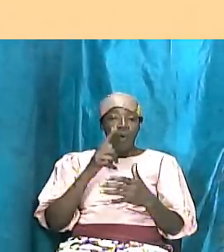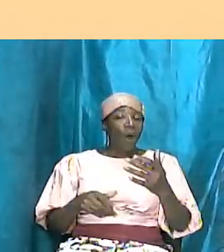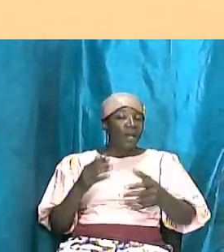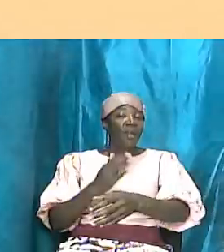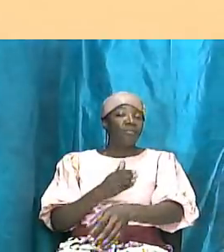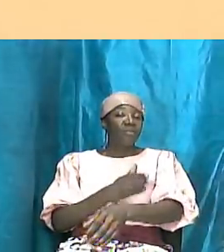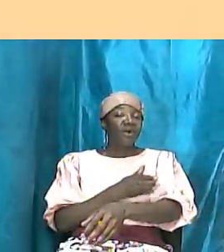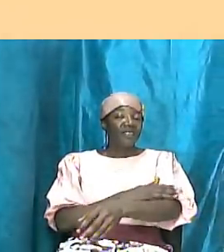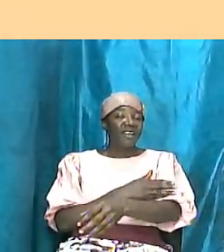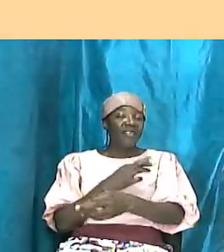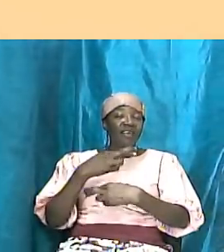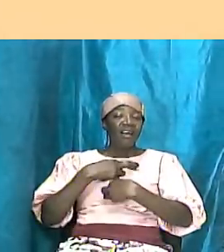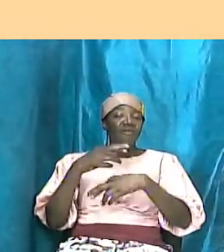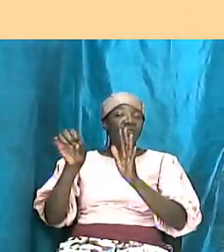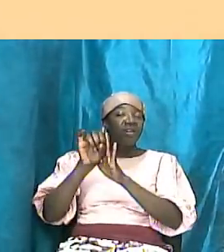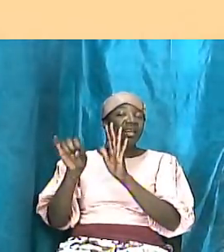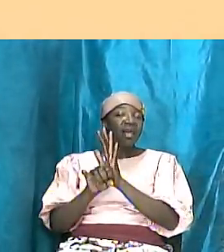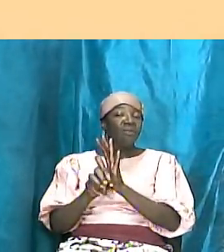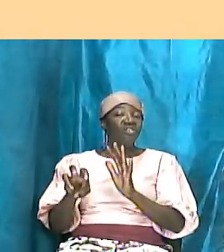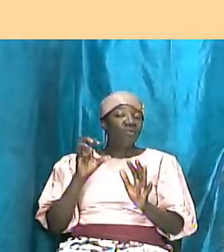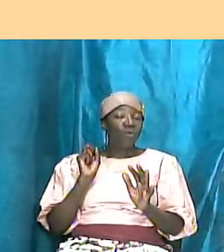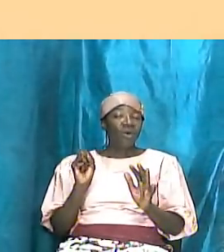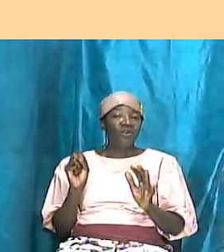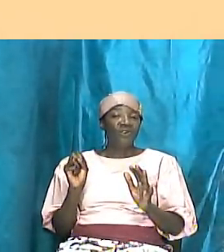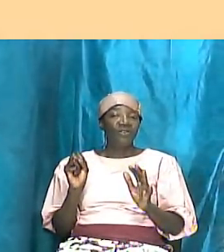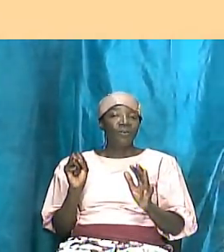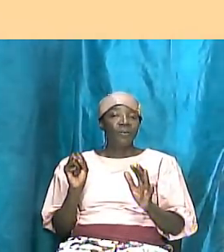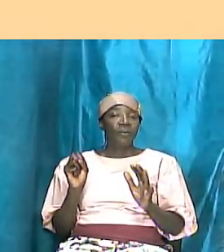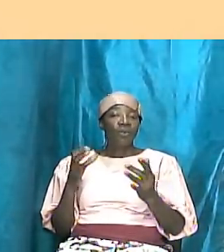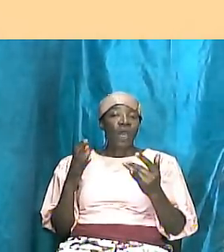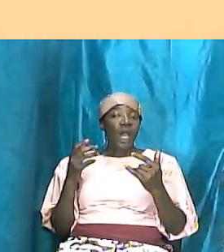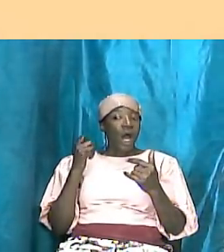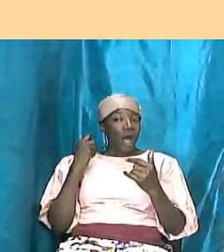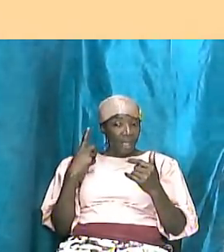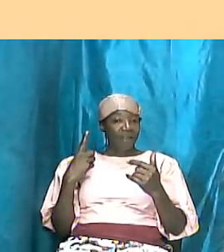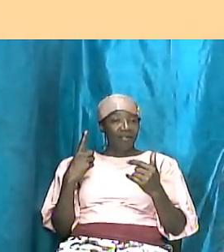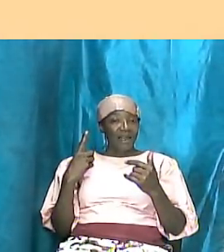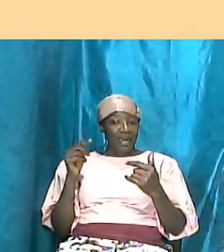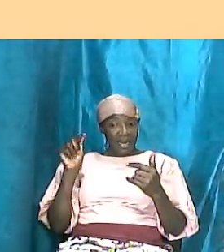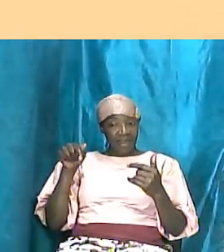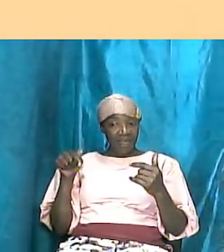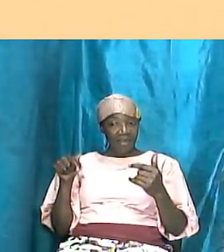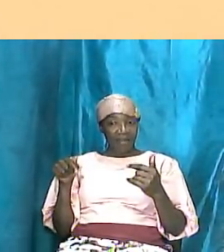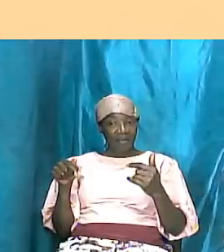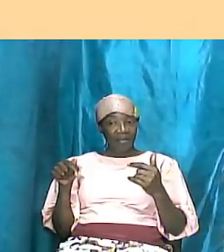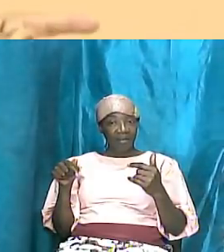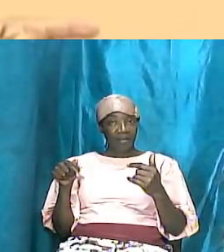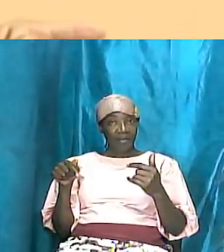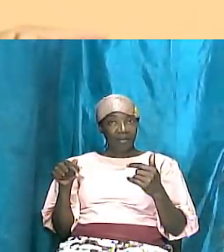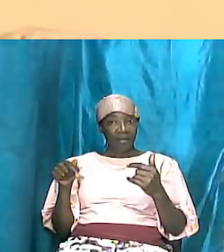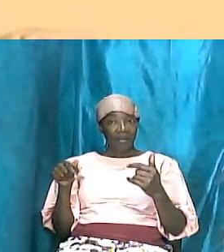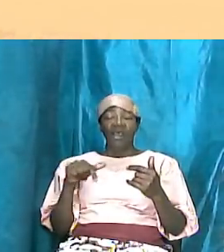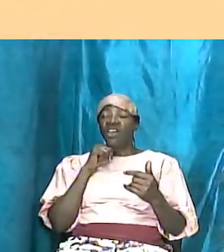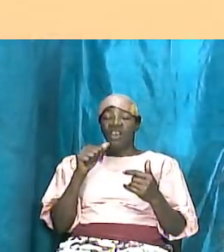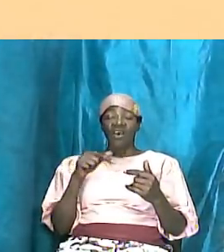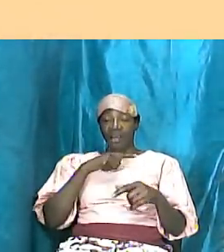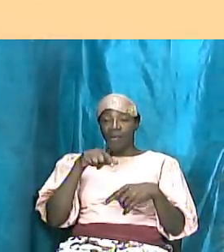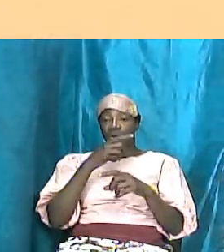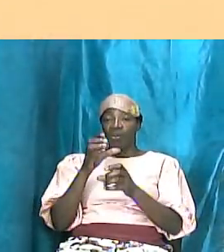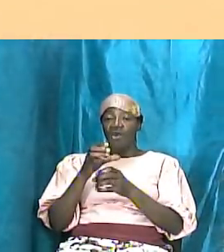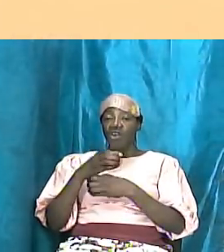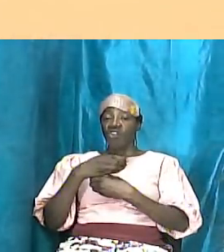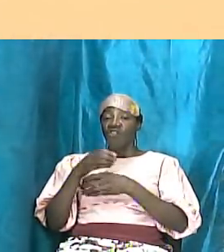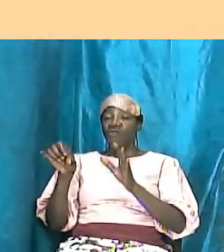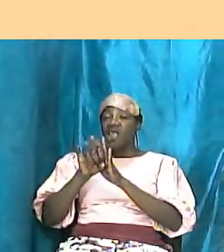process of redemption was. And notice We're talking now not about creation, but